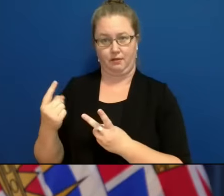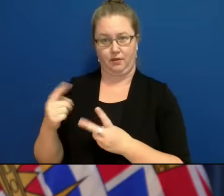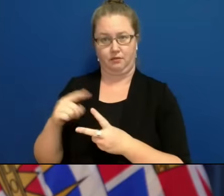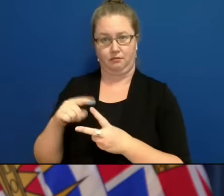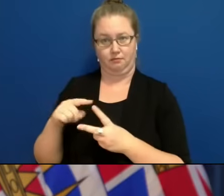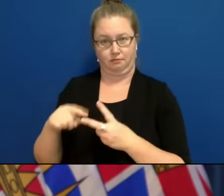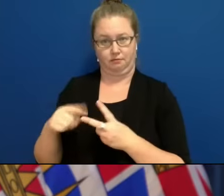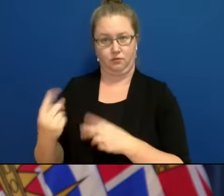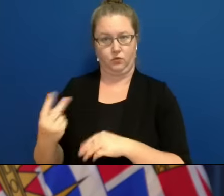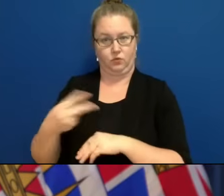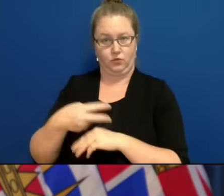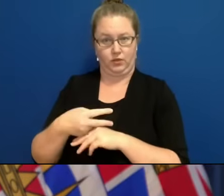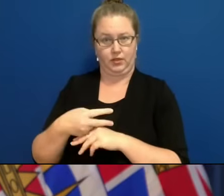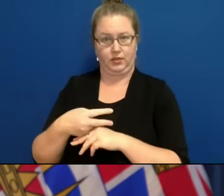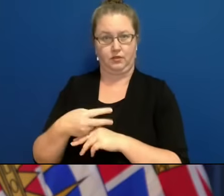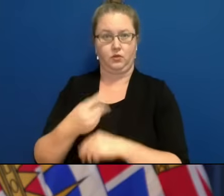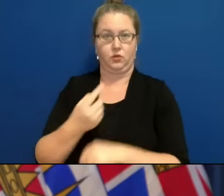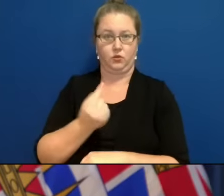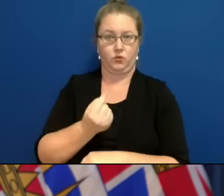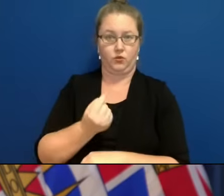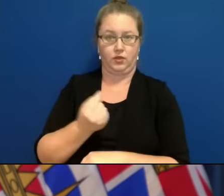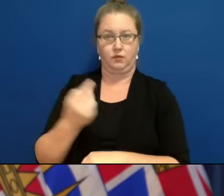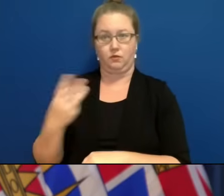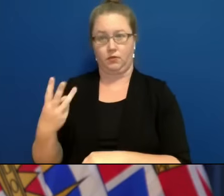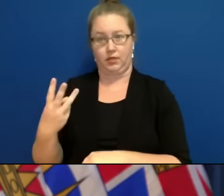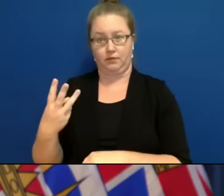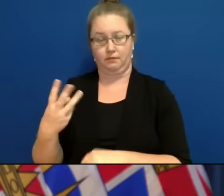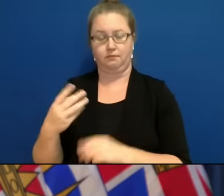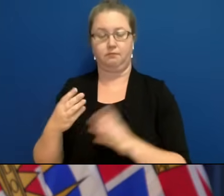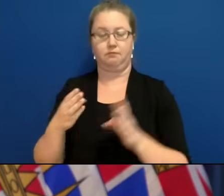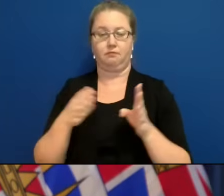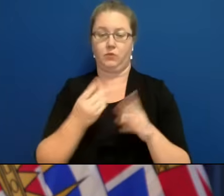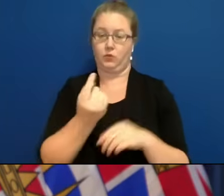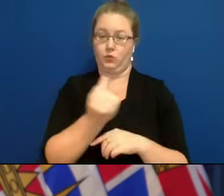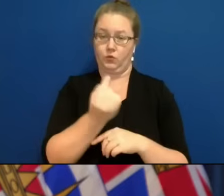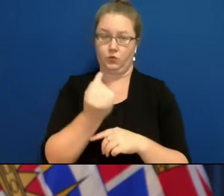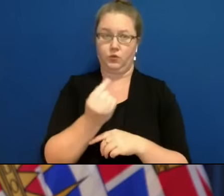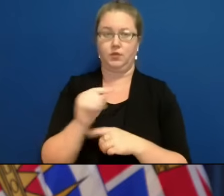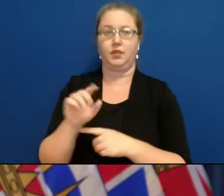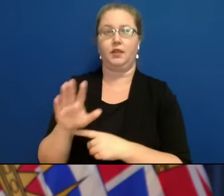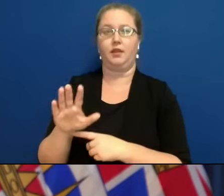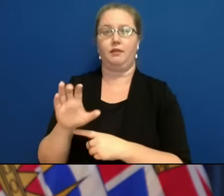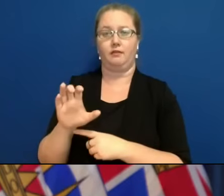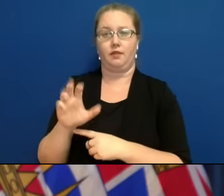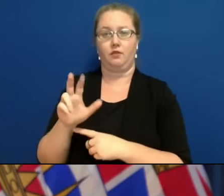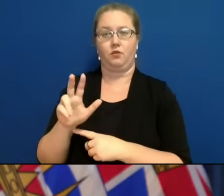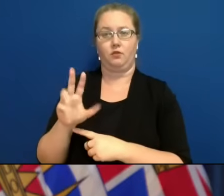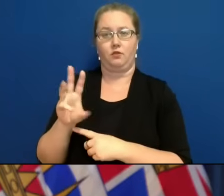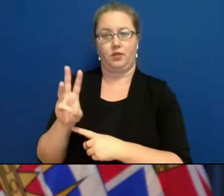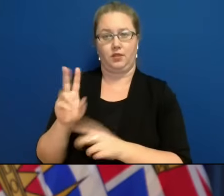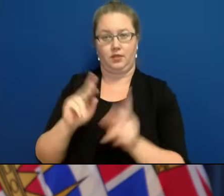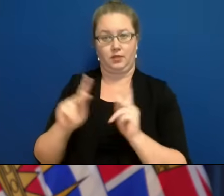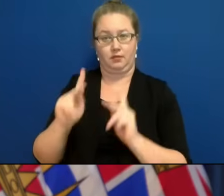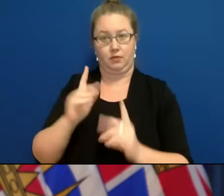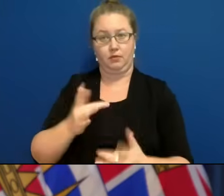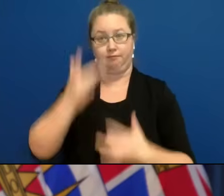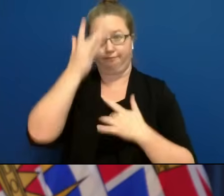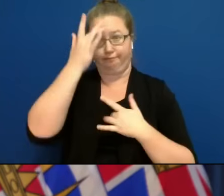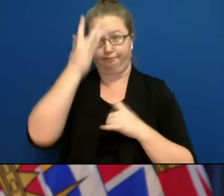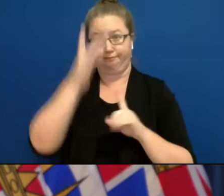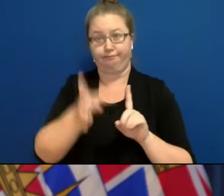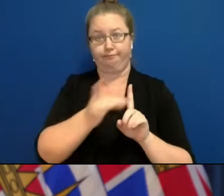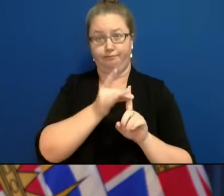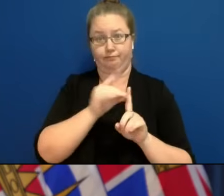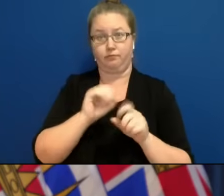to today. So between Tuesday and Wednesday, we had an initial 536 people test positive